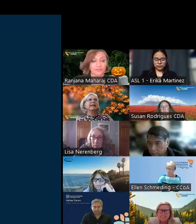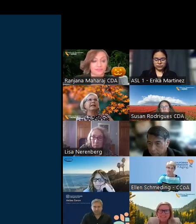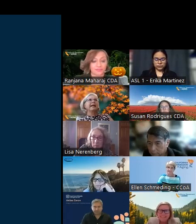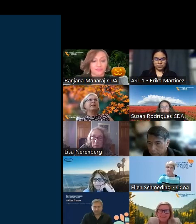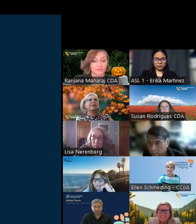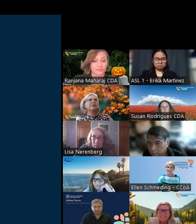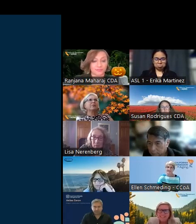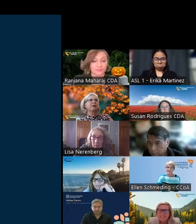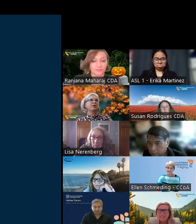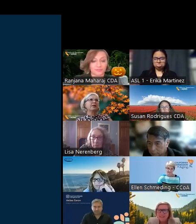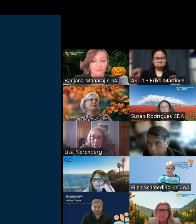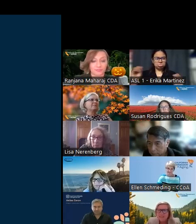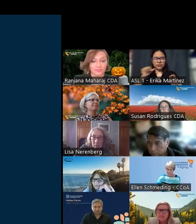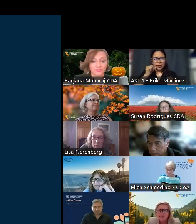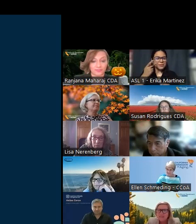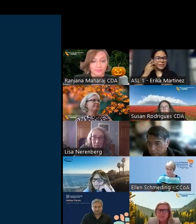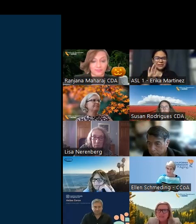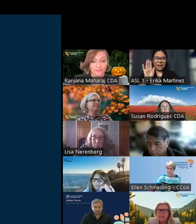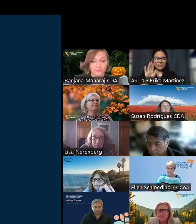Not seeing any hands, Ranjana.